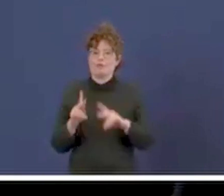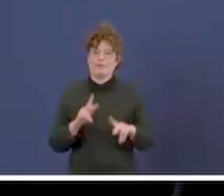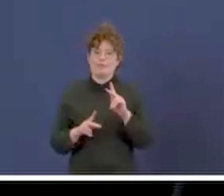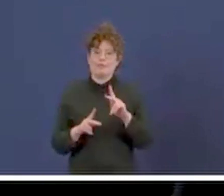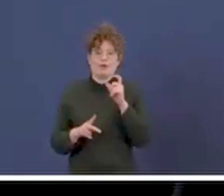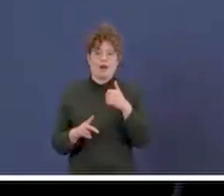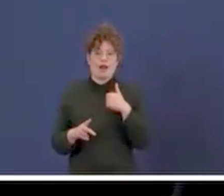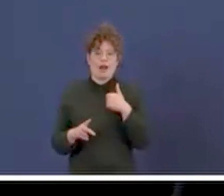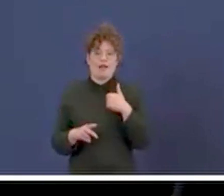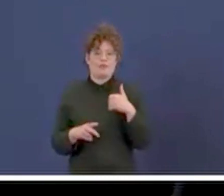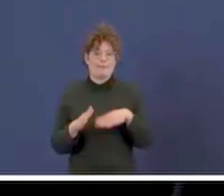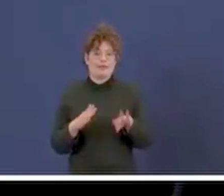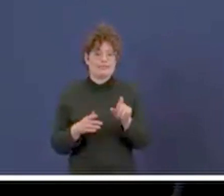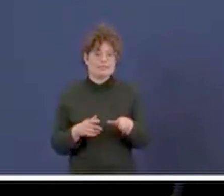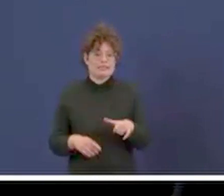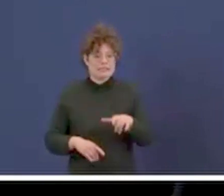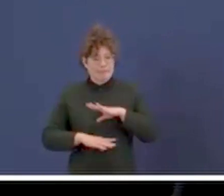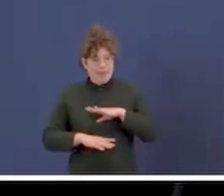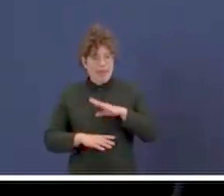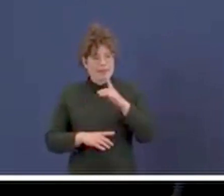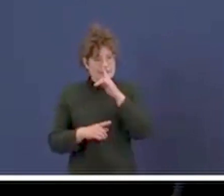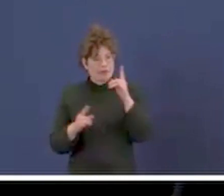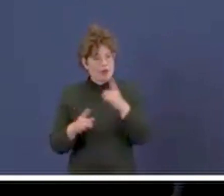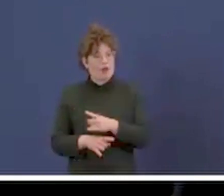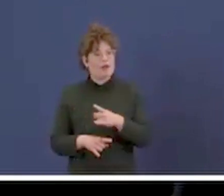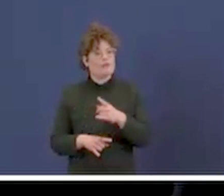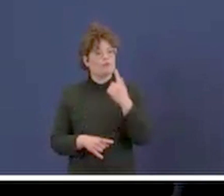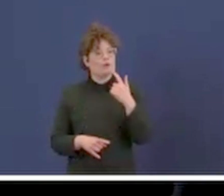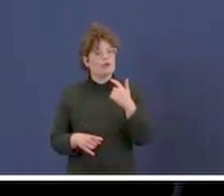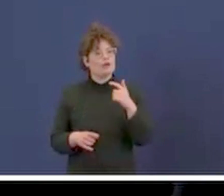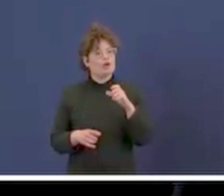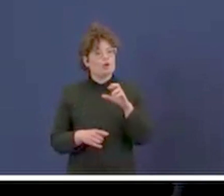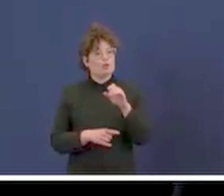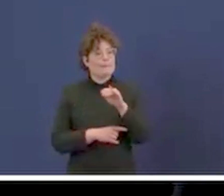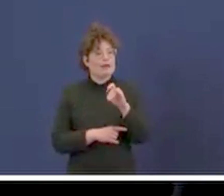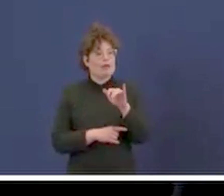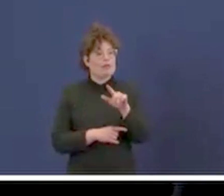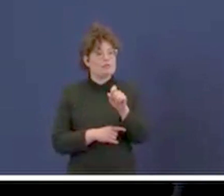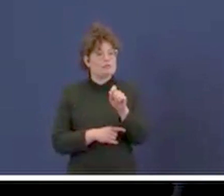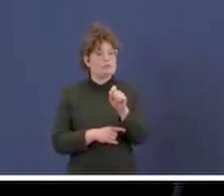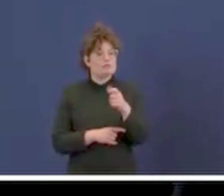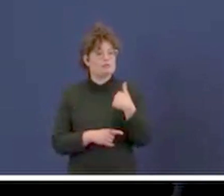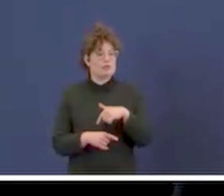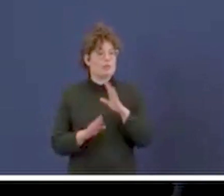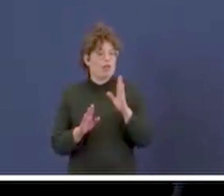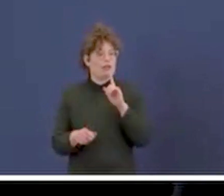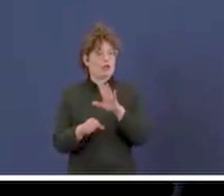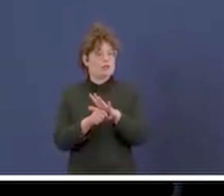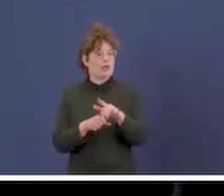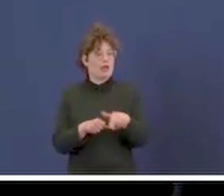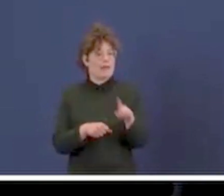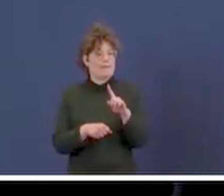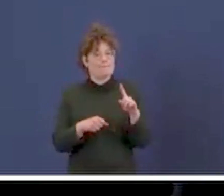their basic needs met. I mean, it's an irony to me that for criminals, we will guarantee them a